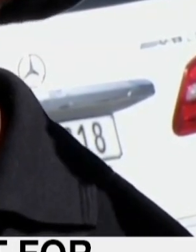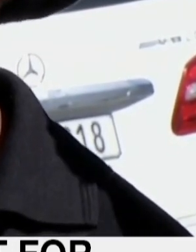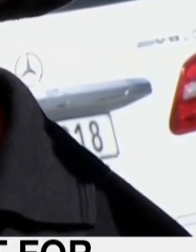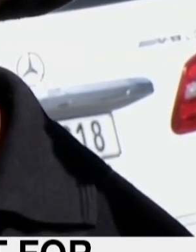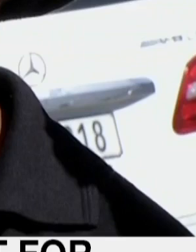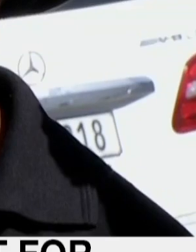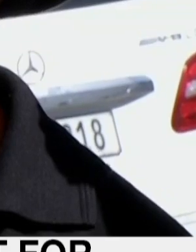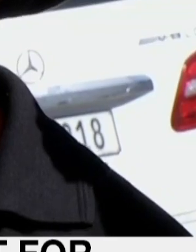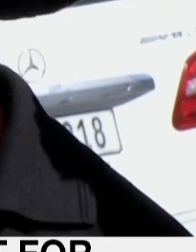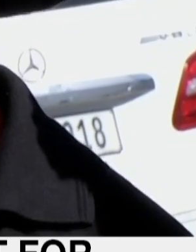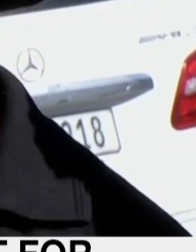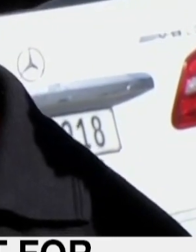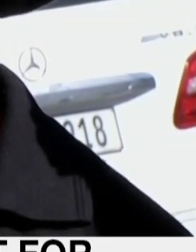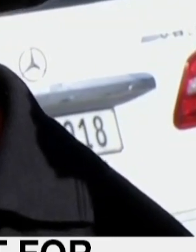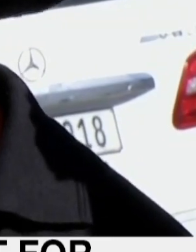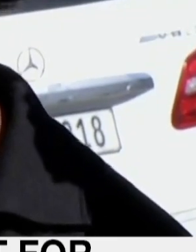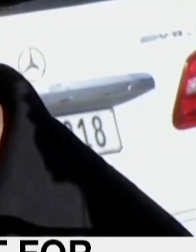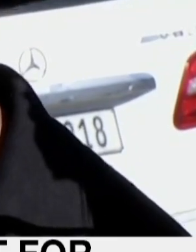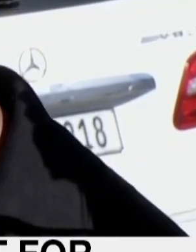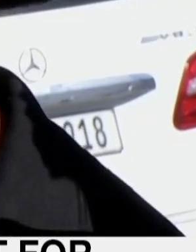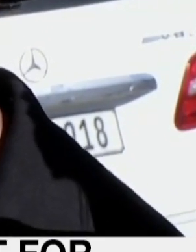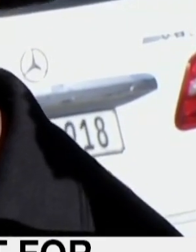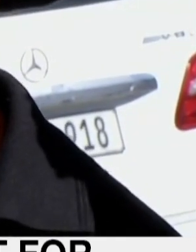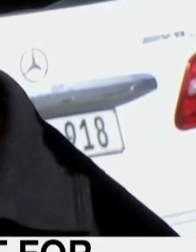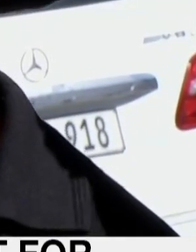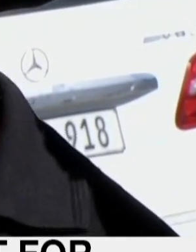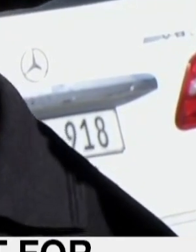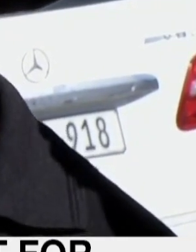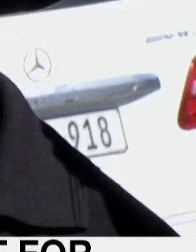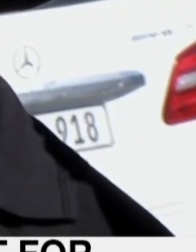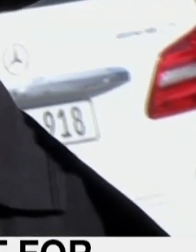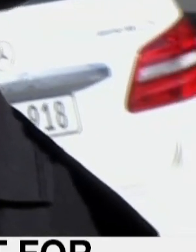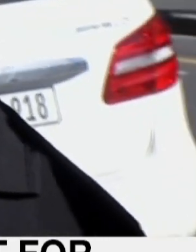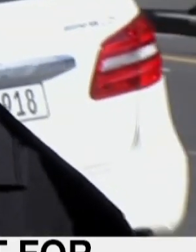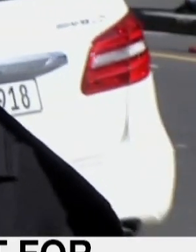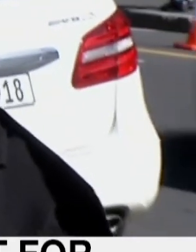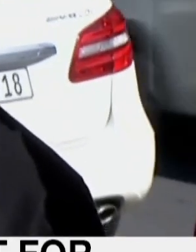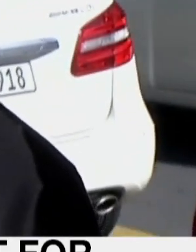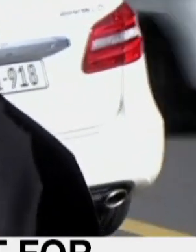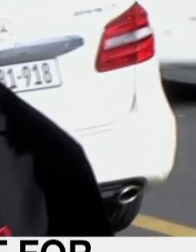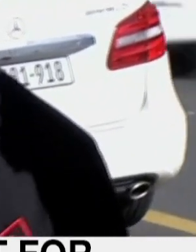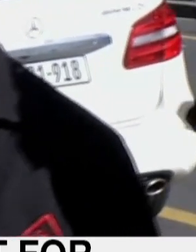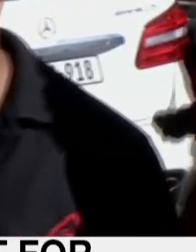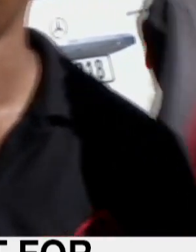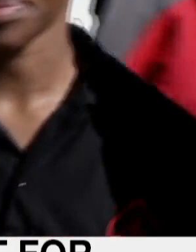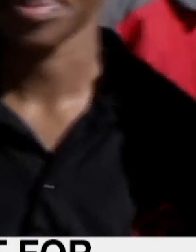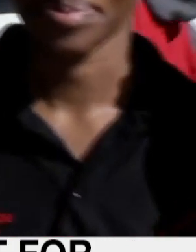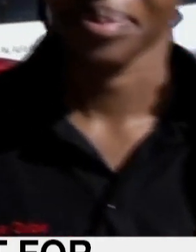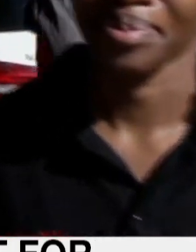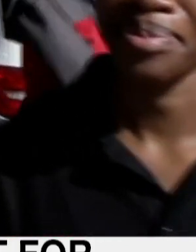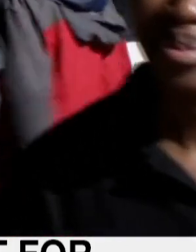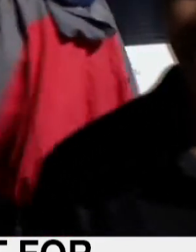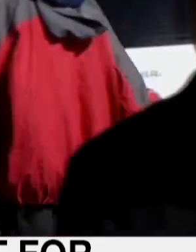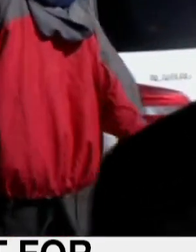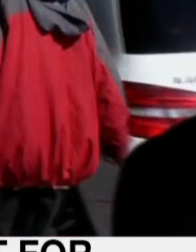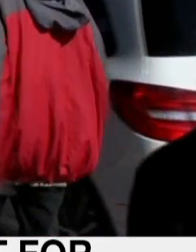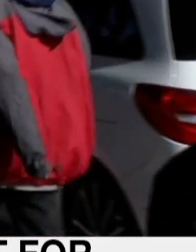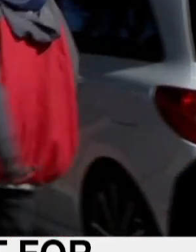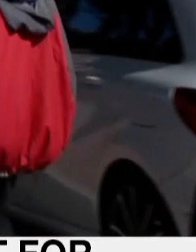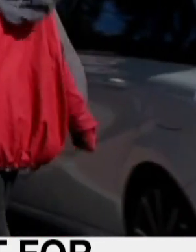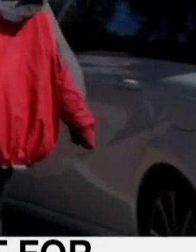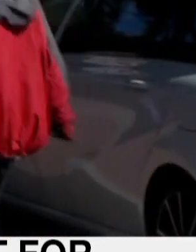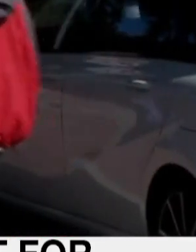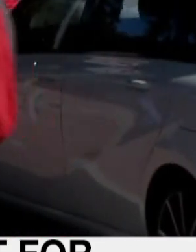well as the historical debt that faces many students within the institution. Thank you so much. Thank you. Thank you. Well, SRC President